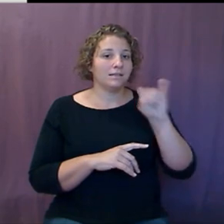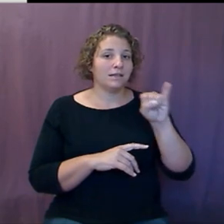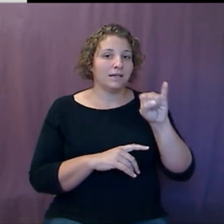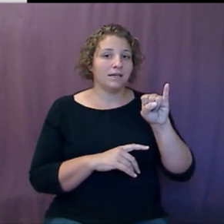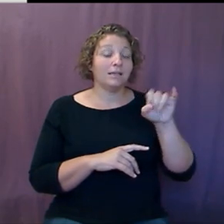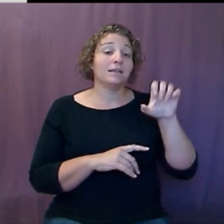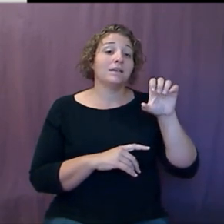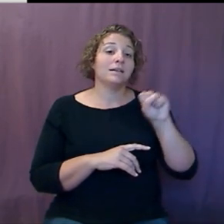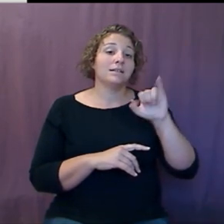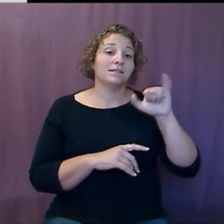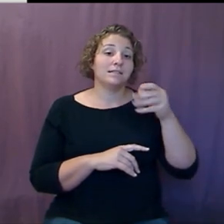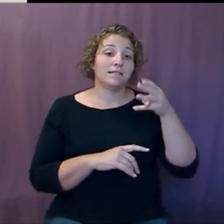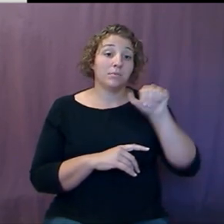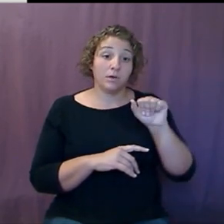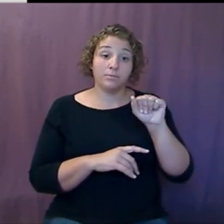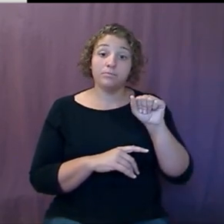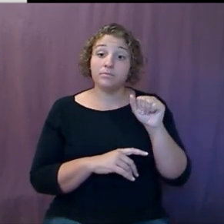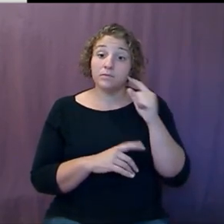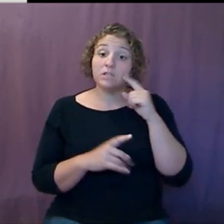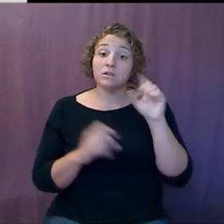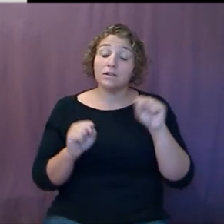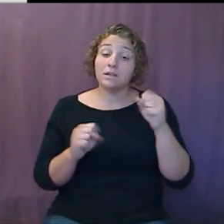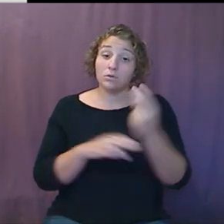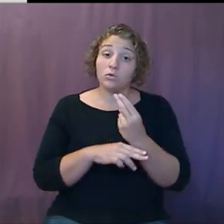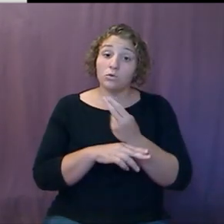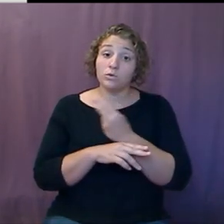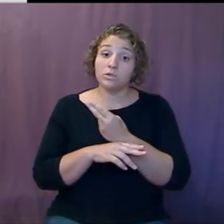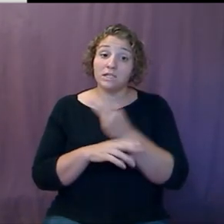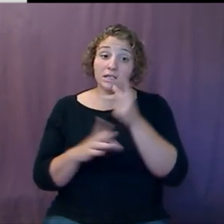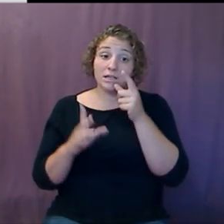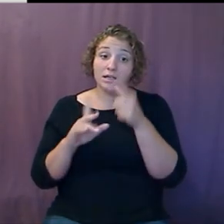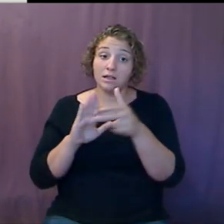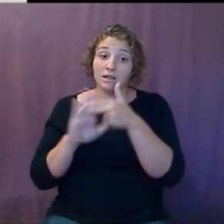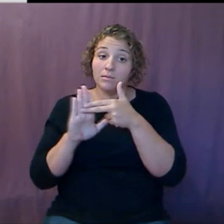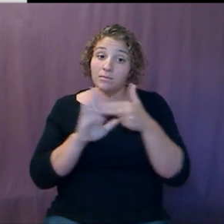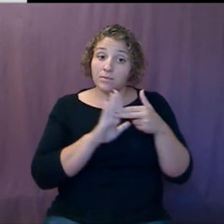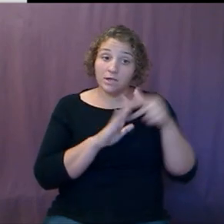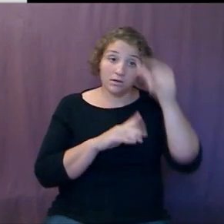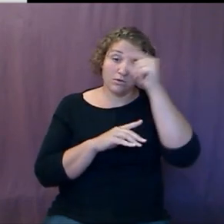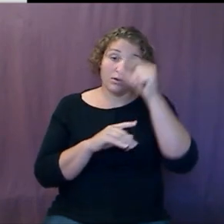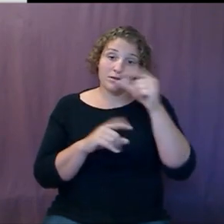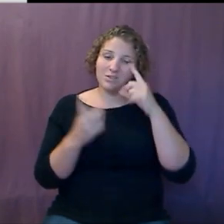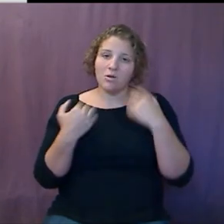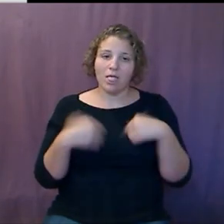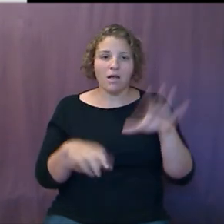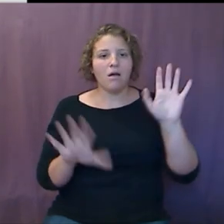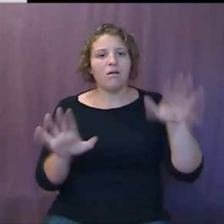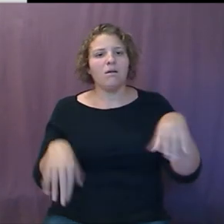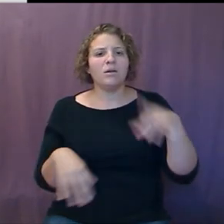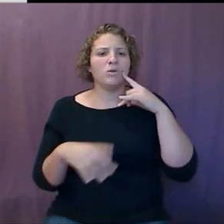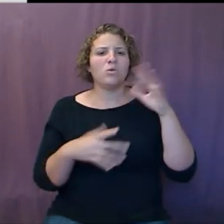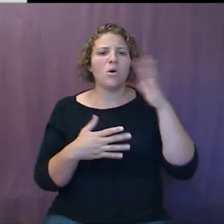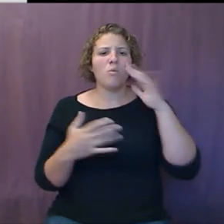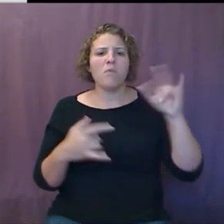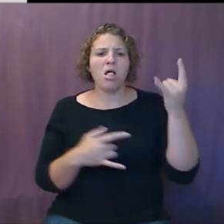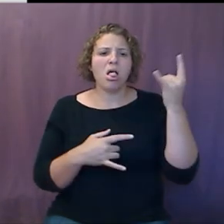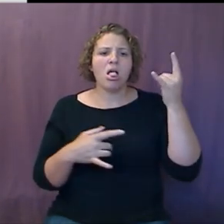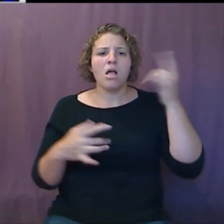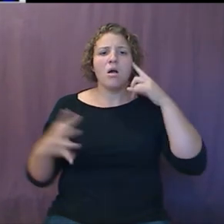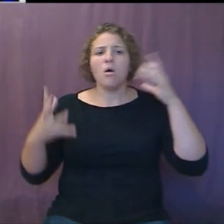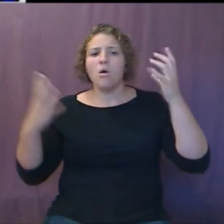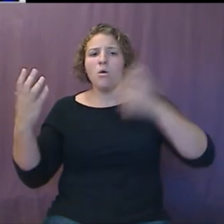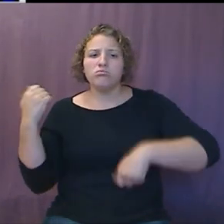are quite a few in fact chi psi sigma of course the usual you know crazy rock band grabbed it for their albums and other things but not